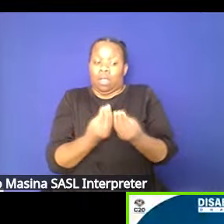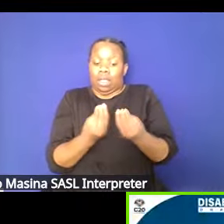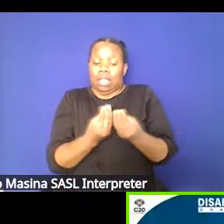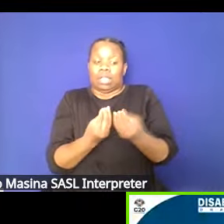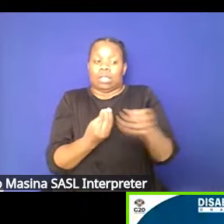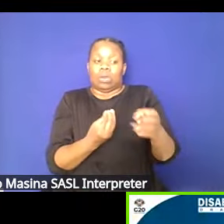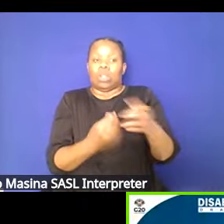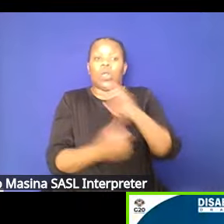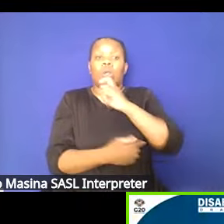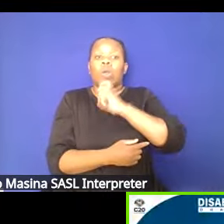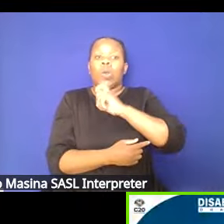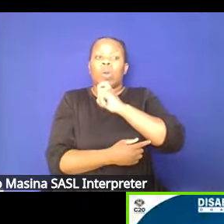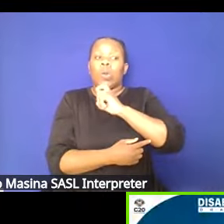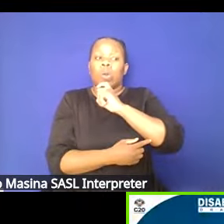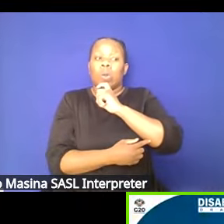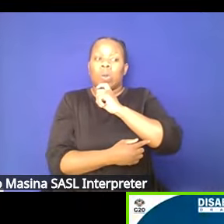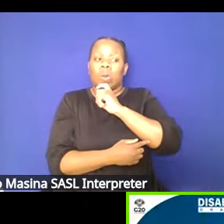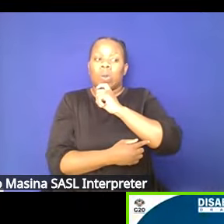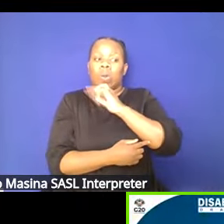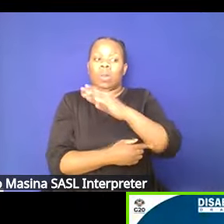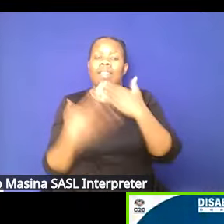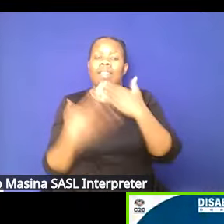uses. Thank you.